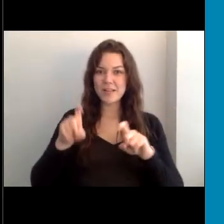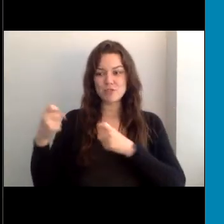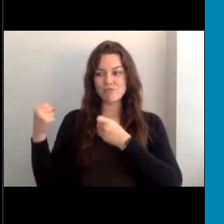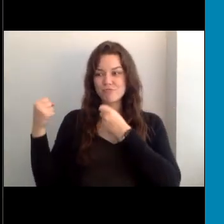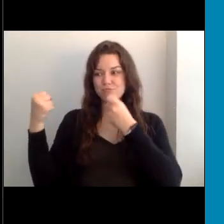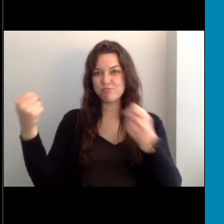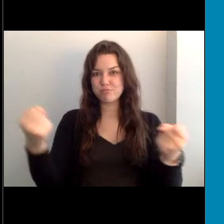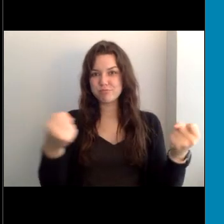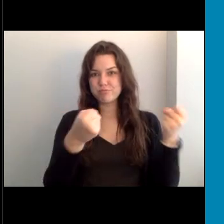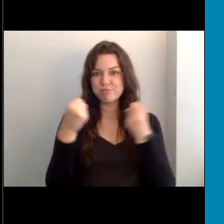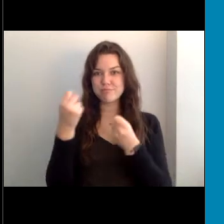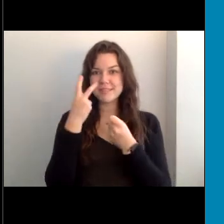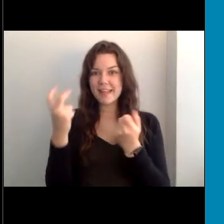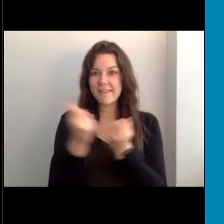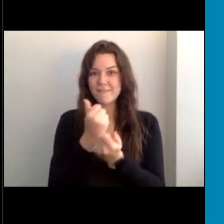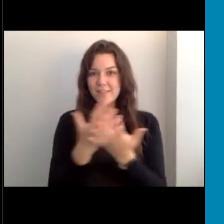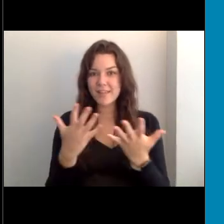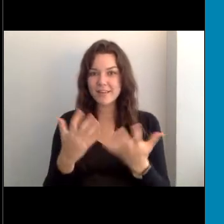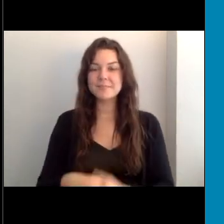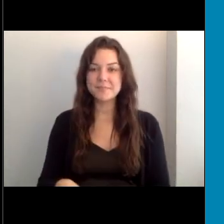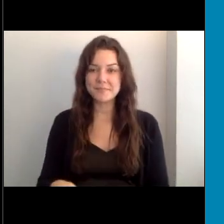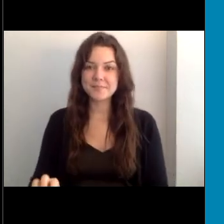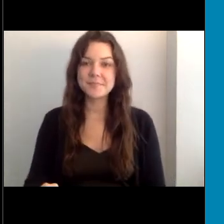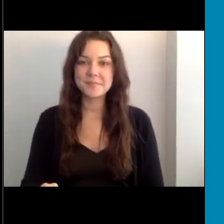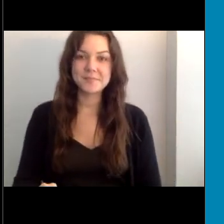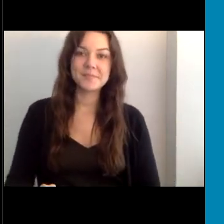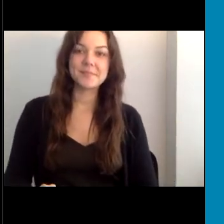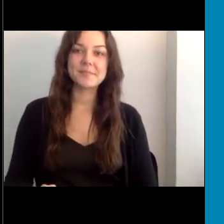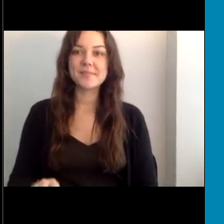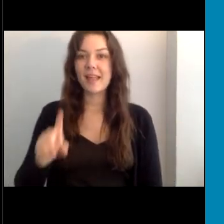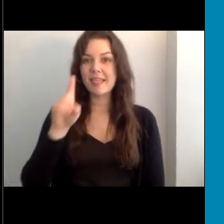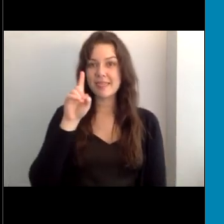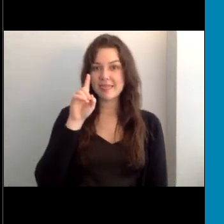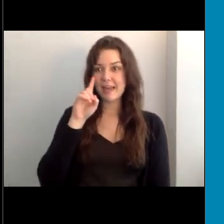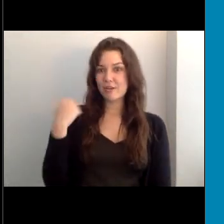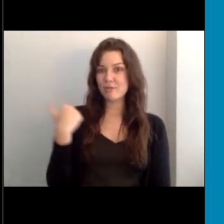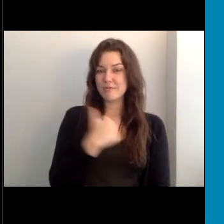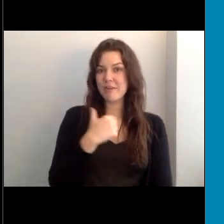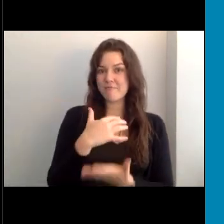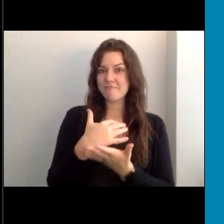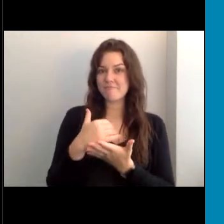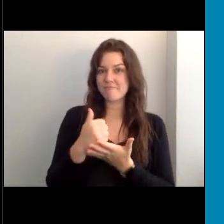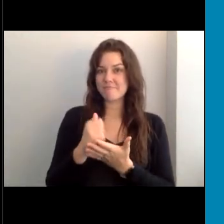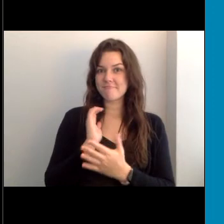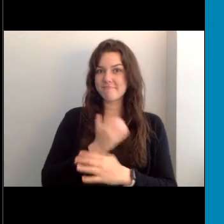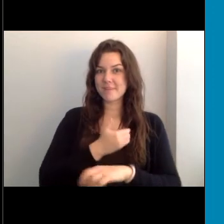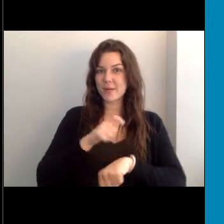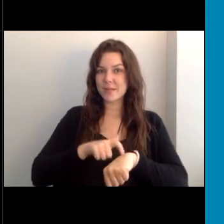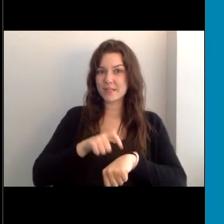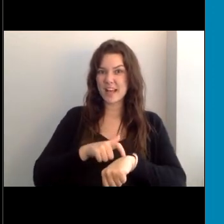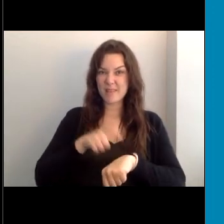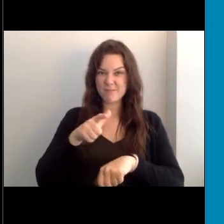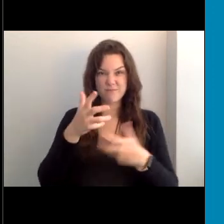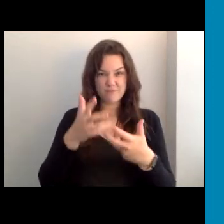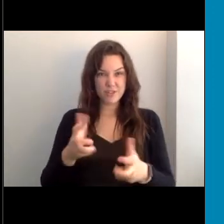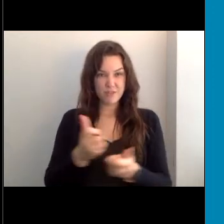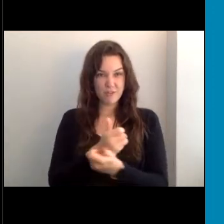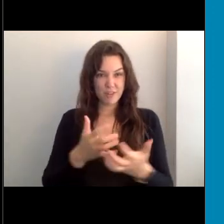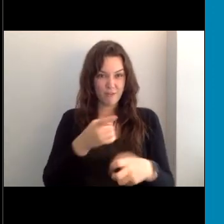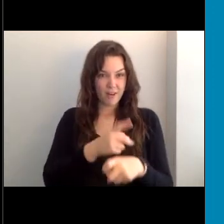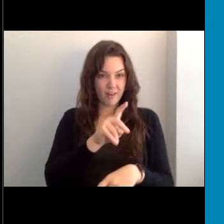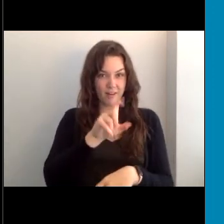that. I think I'm going to stop because we've kind of reached our time. That was everything you had, Kelly, right? We covered all of